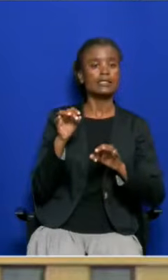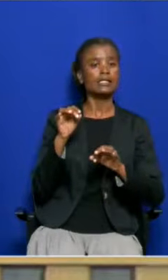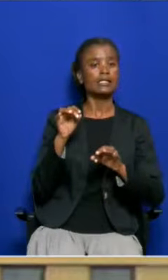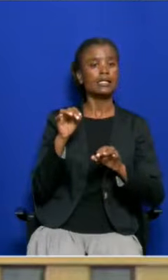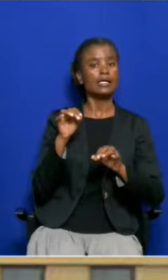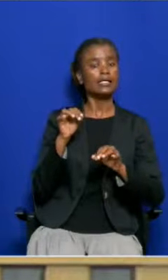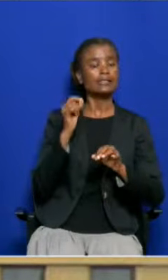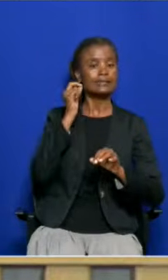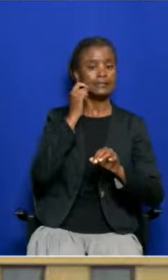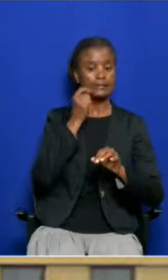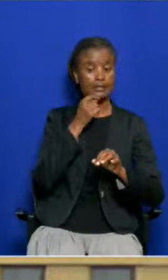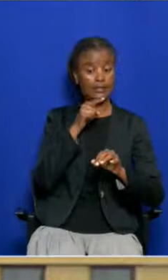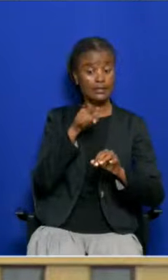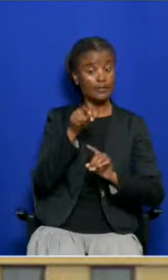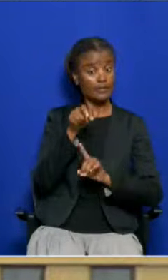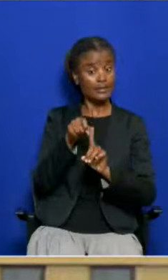cases.